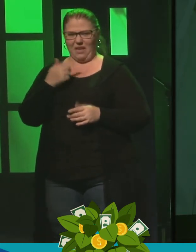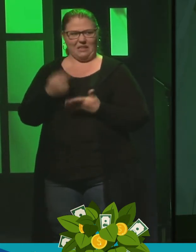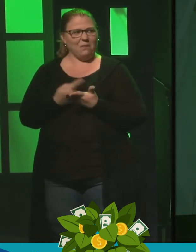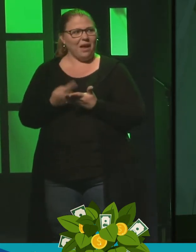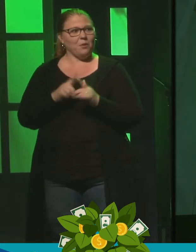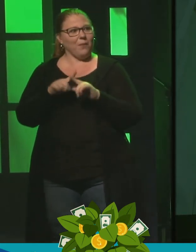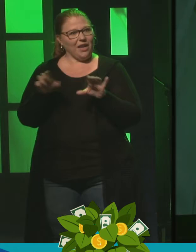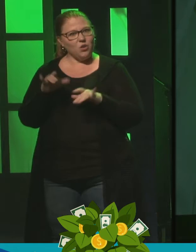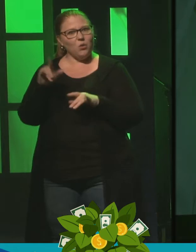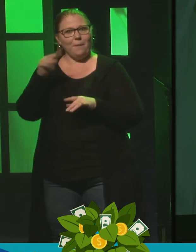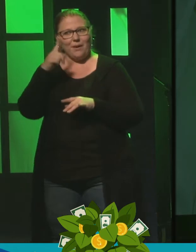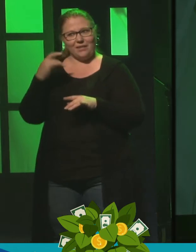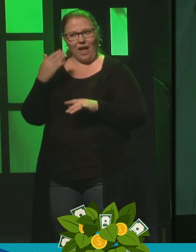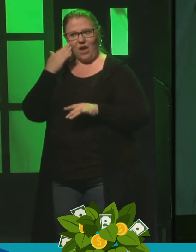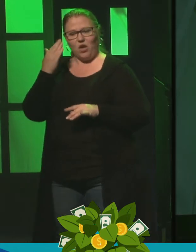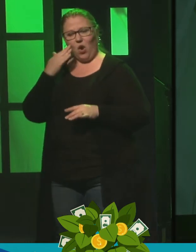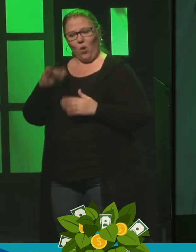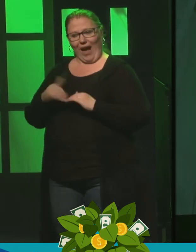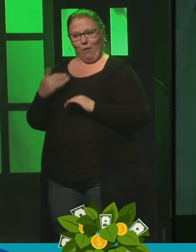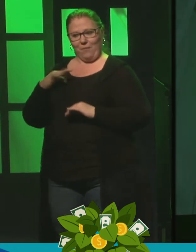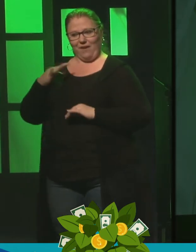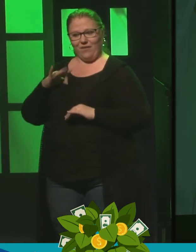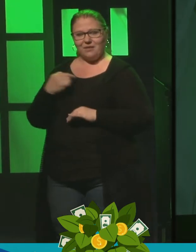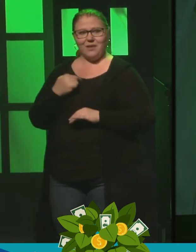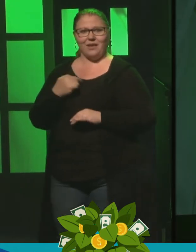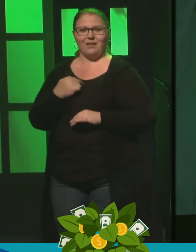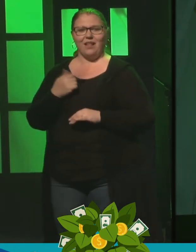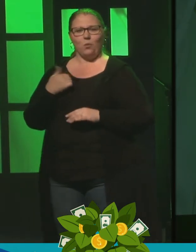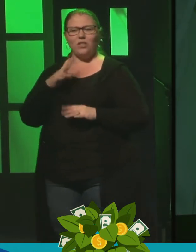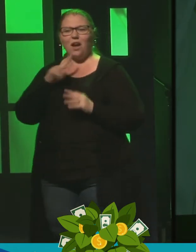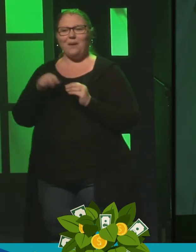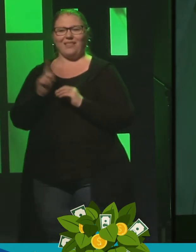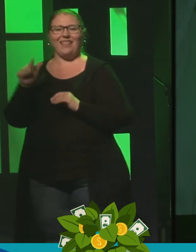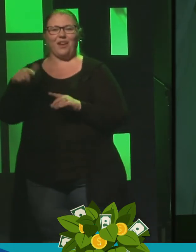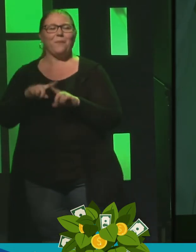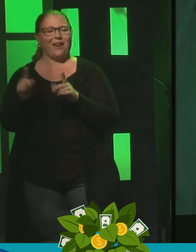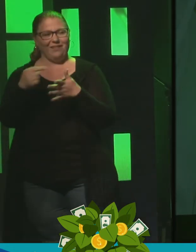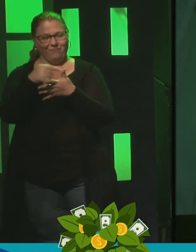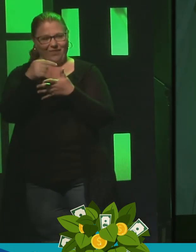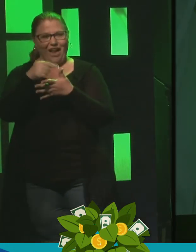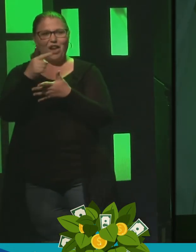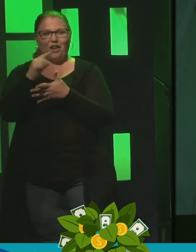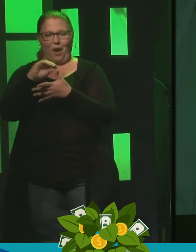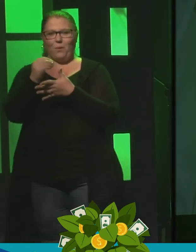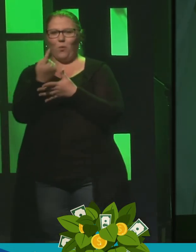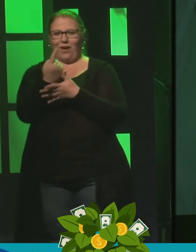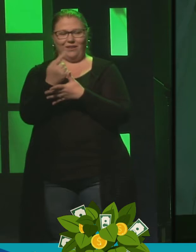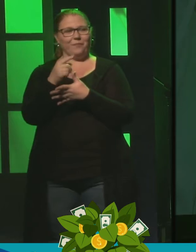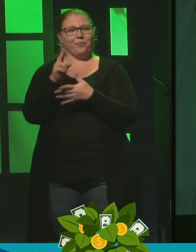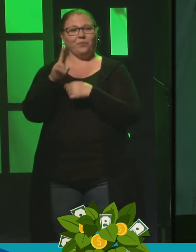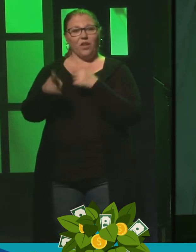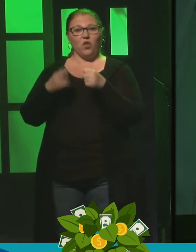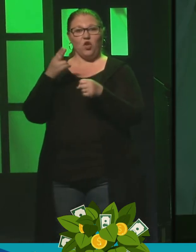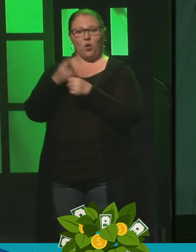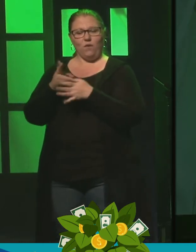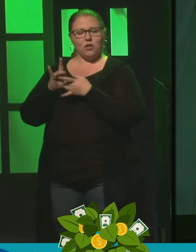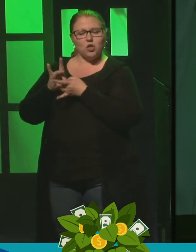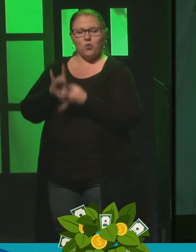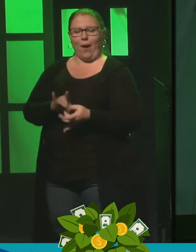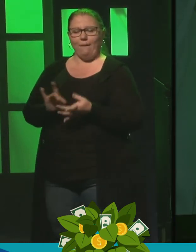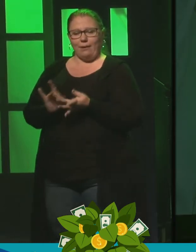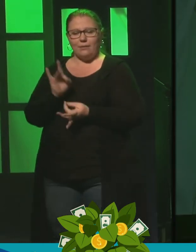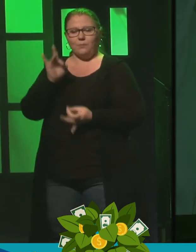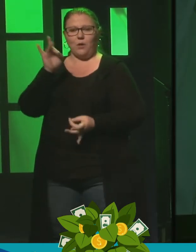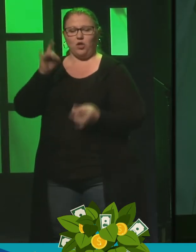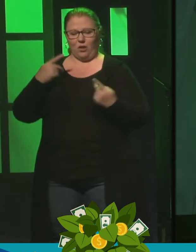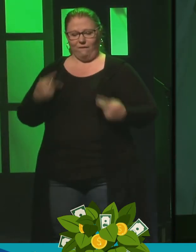do it because I know what it does to me. But we'll get to that in a second. Okay, so here we go. Number 1, the universe is grounded in spiritual